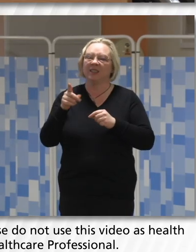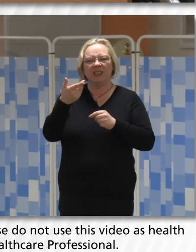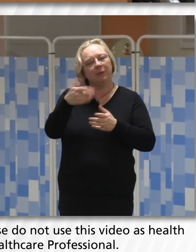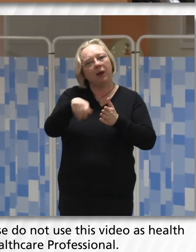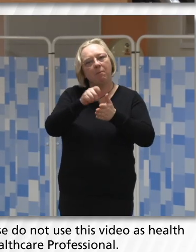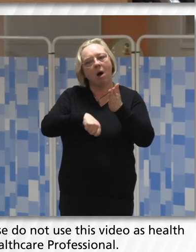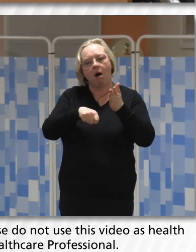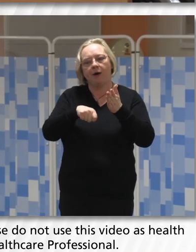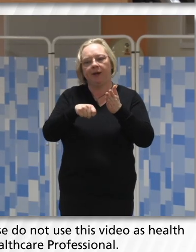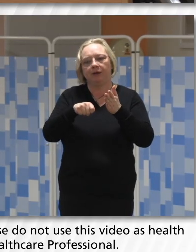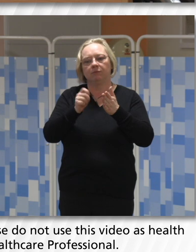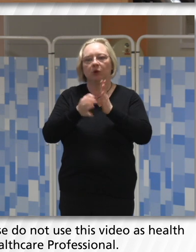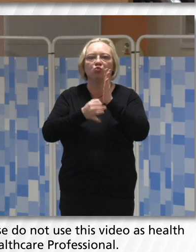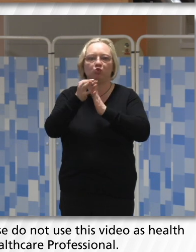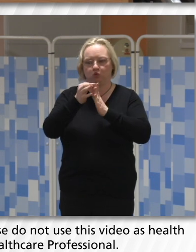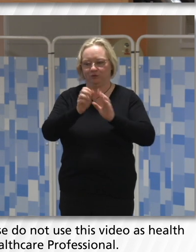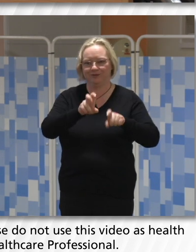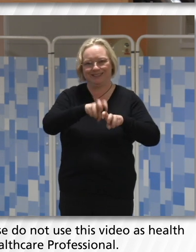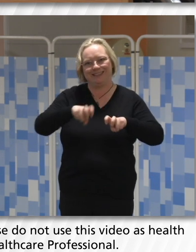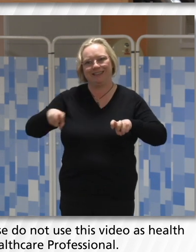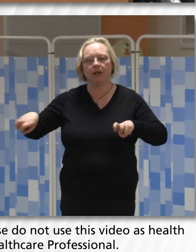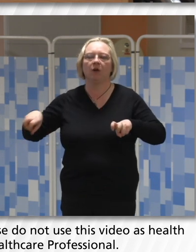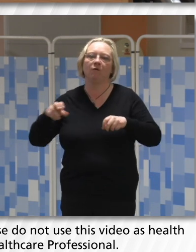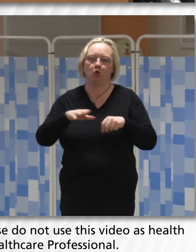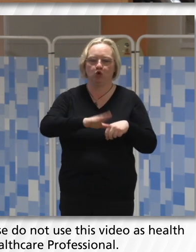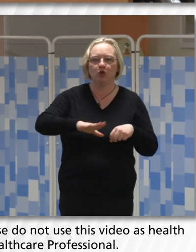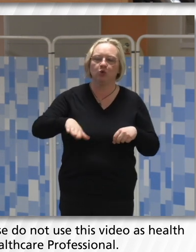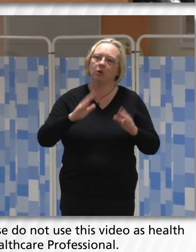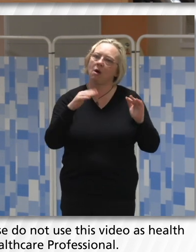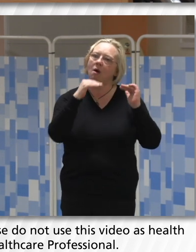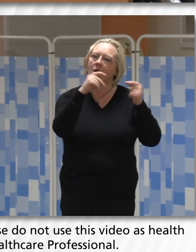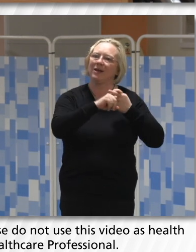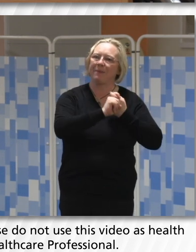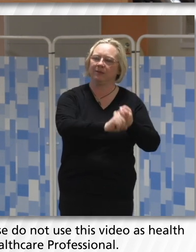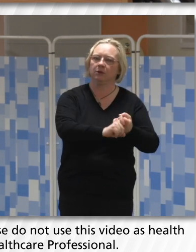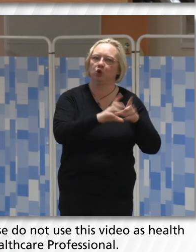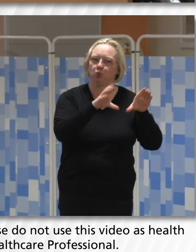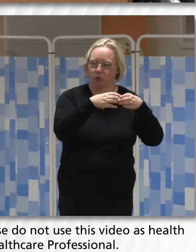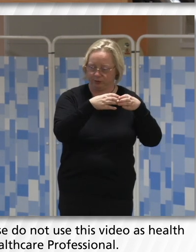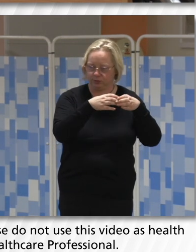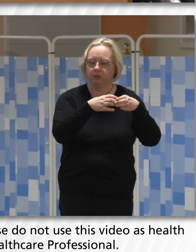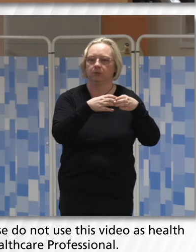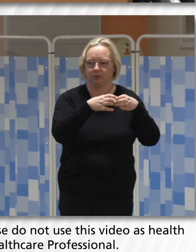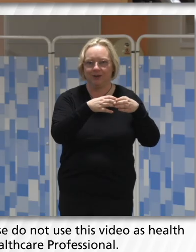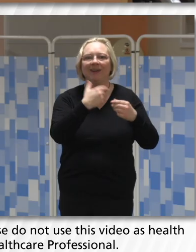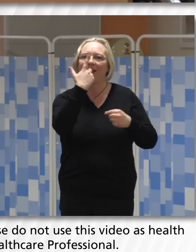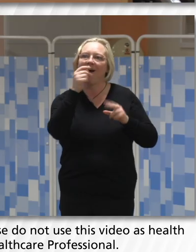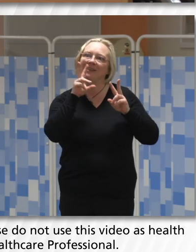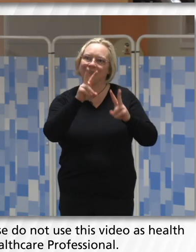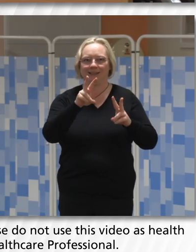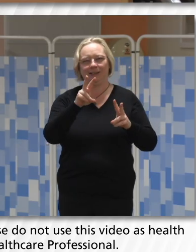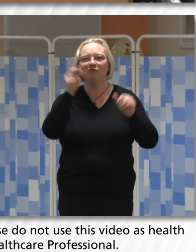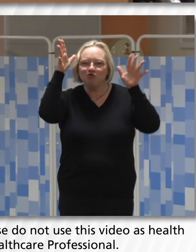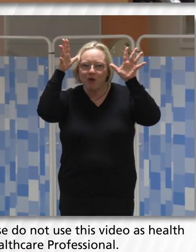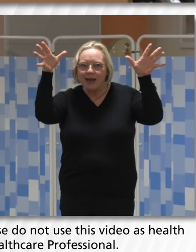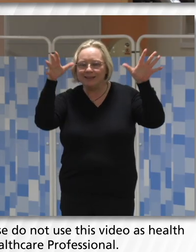some improved seating for in the paediatric high dependency unit. And you can see Dasher and Dancer on the right-hand side.